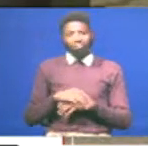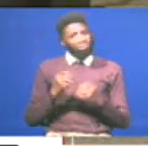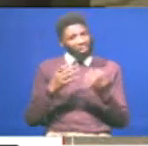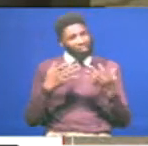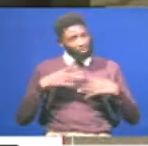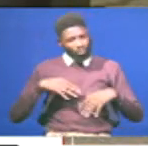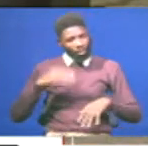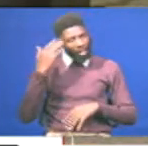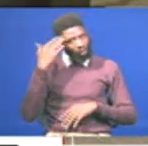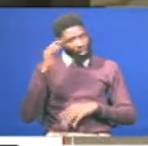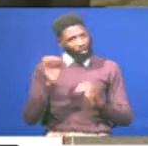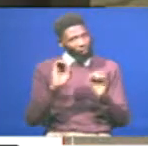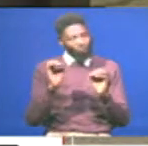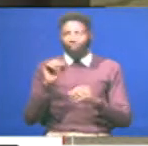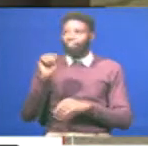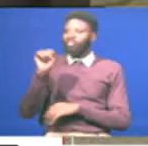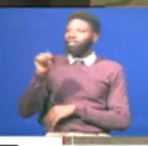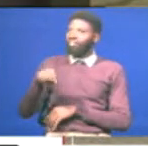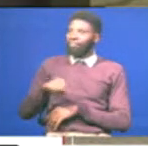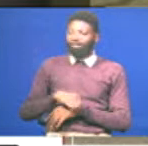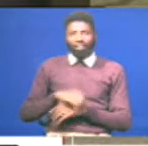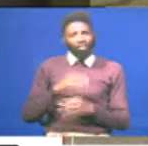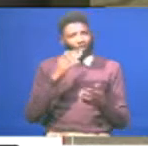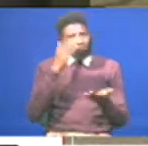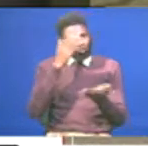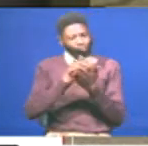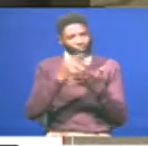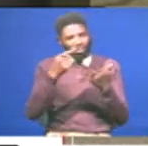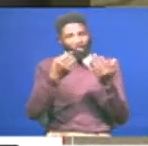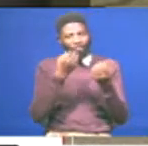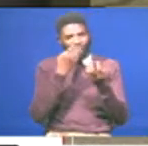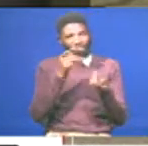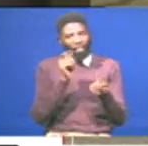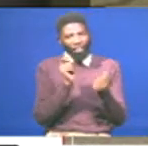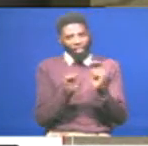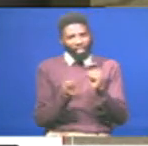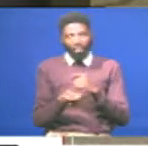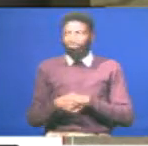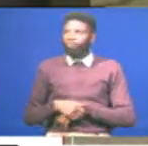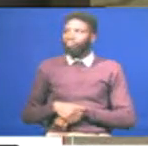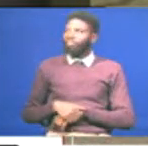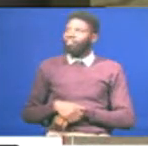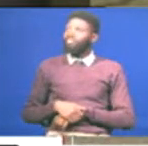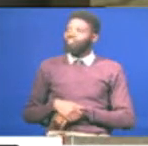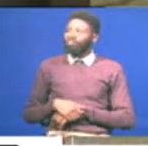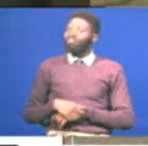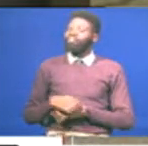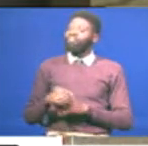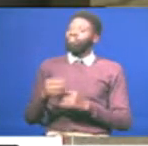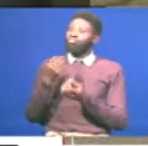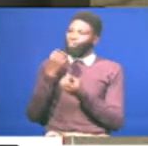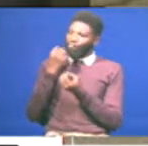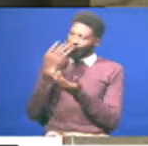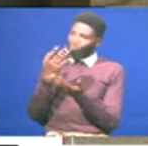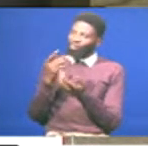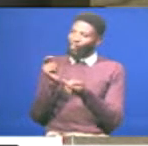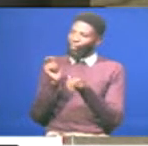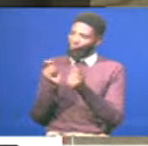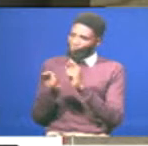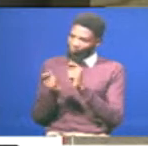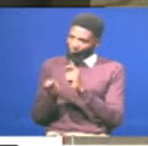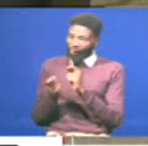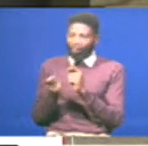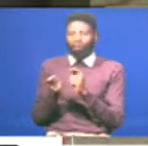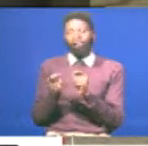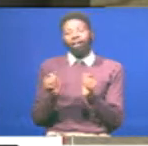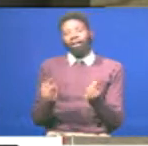Yeah, I know a little... Facts are being distorted. A little bit of distortion happened. I think the